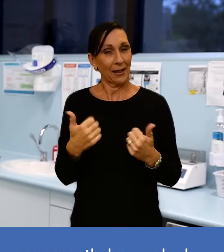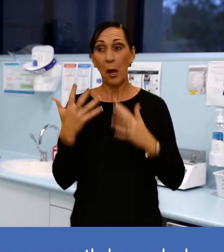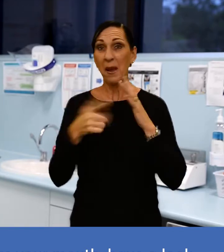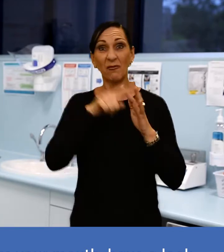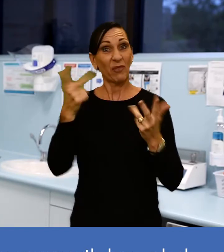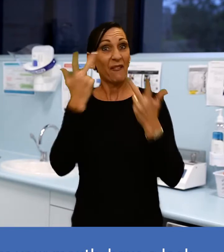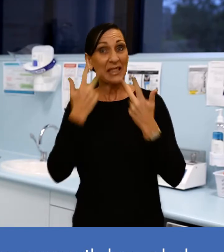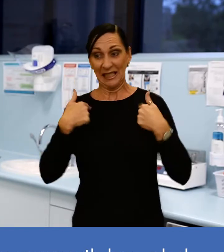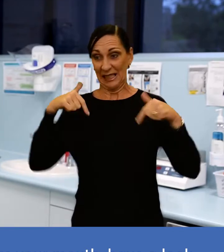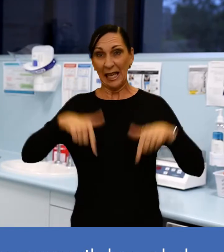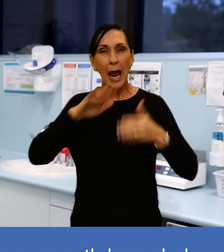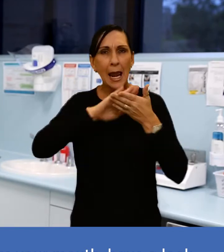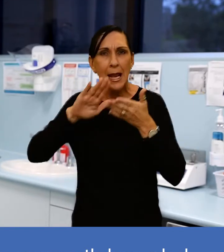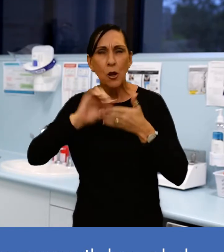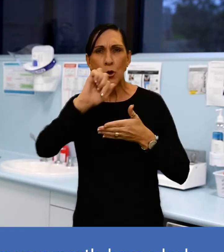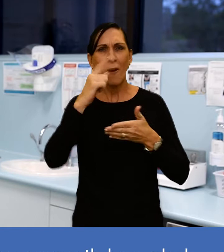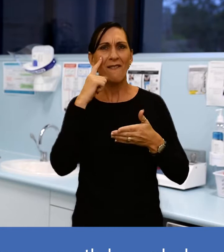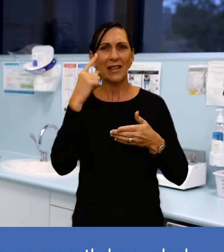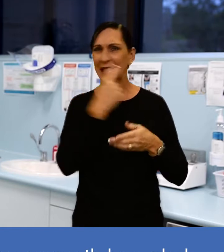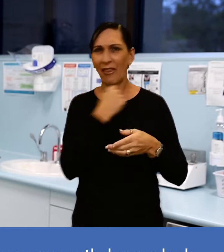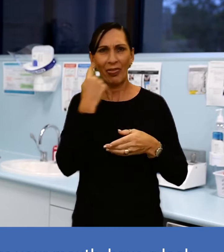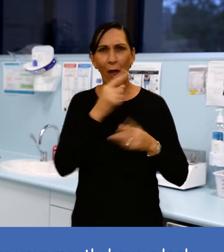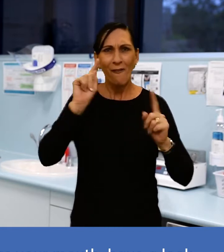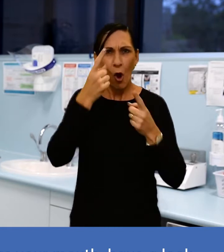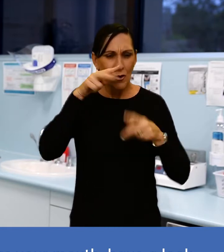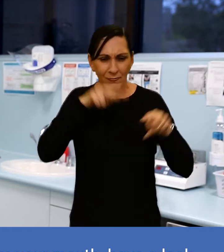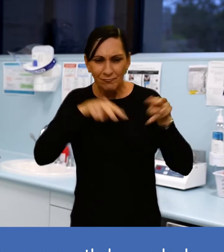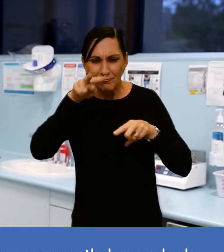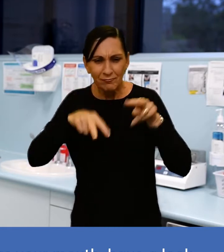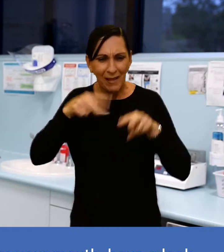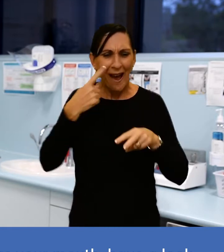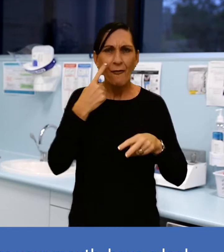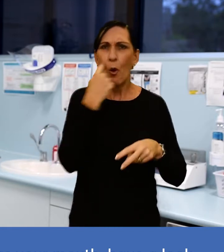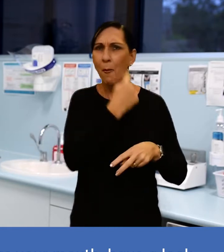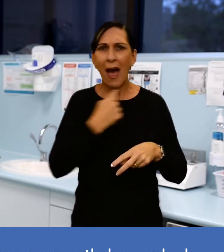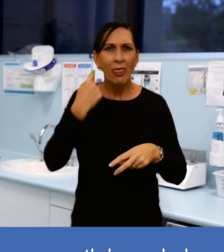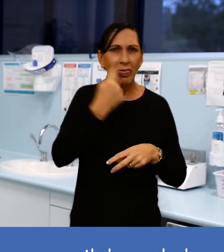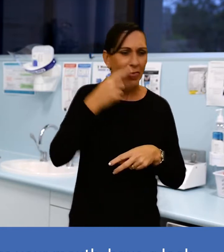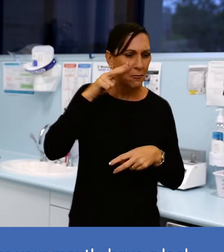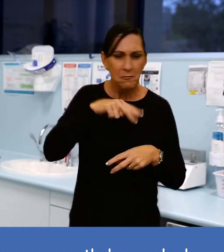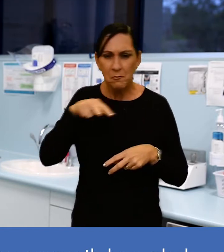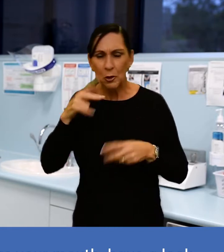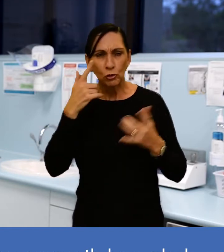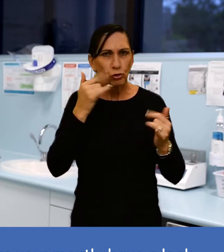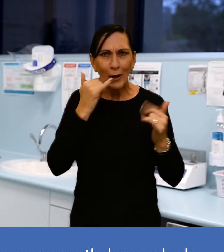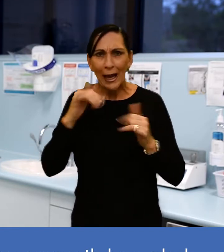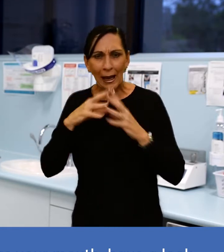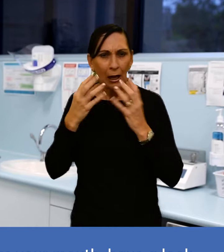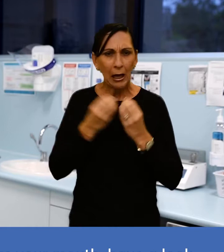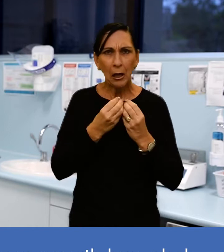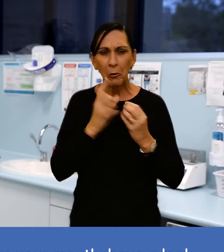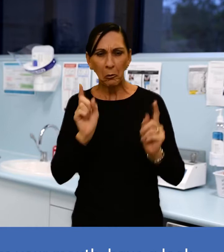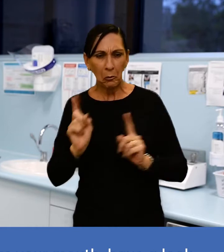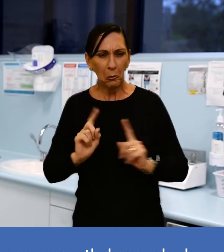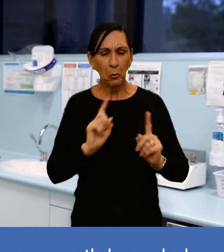we will assess your mouth, have a look around, and if we just need